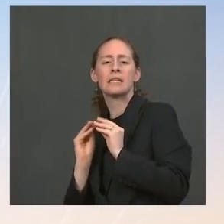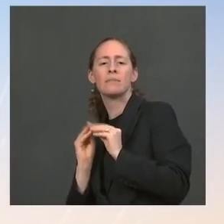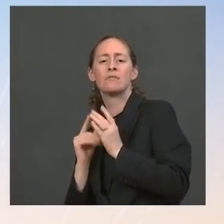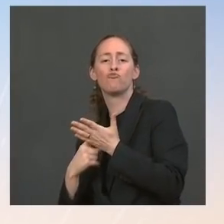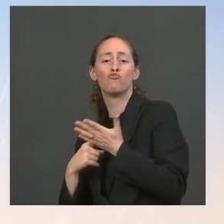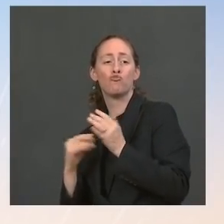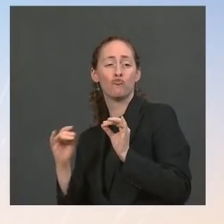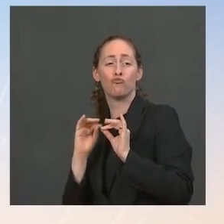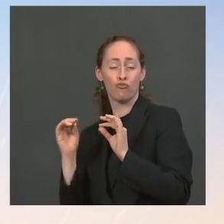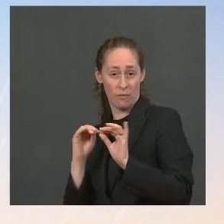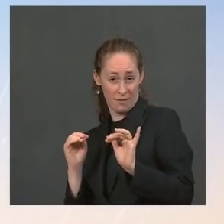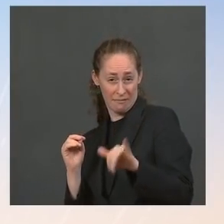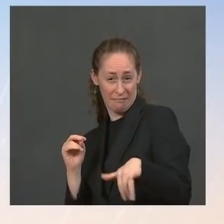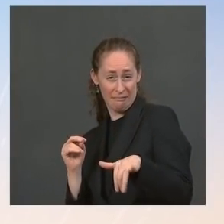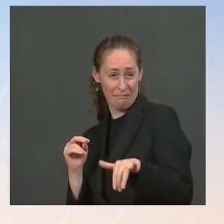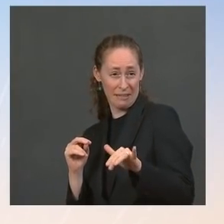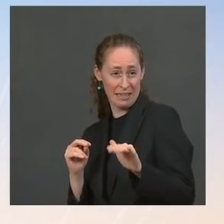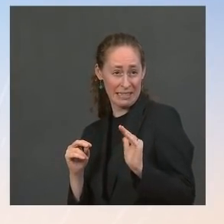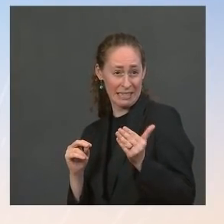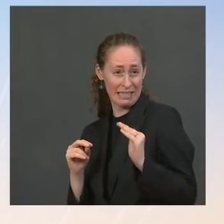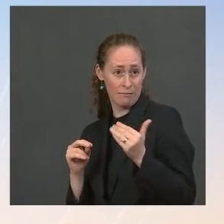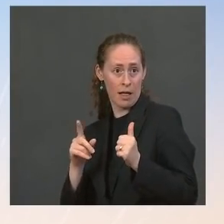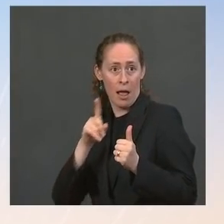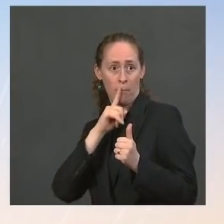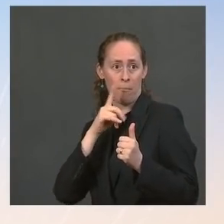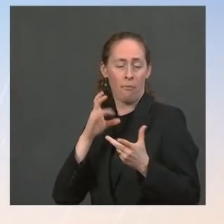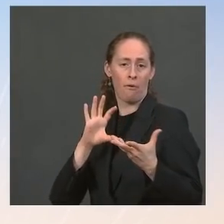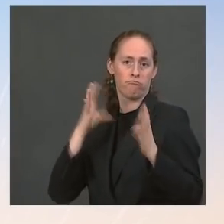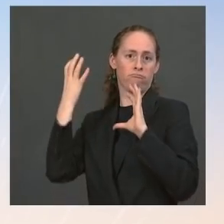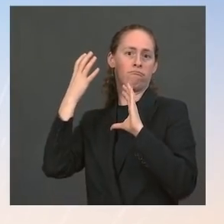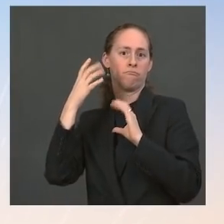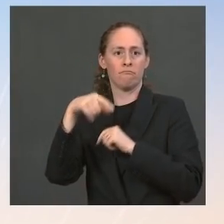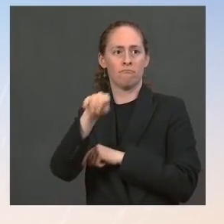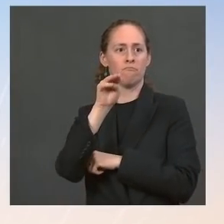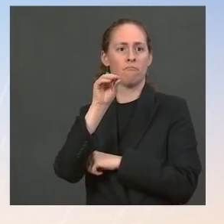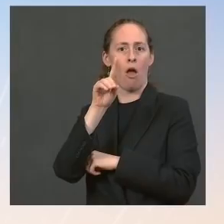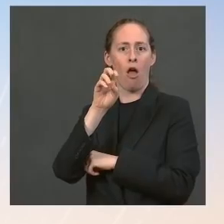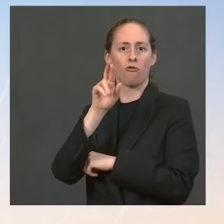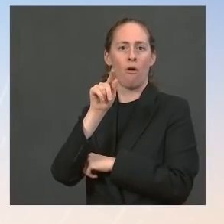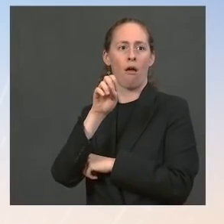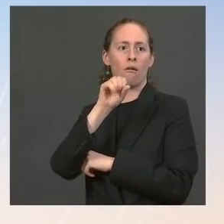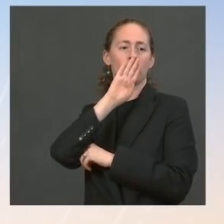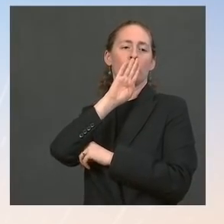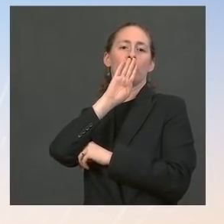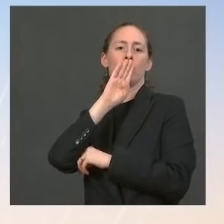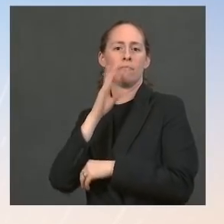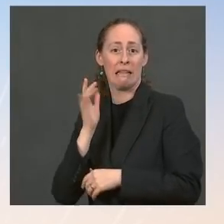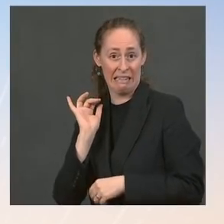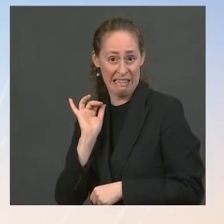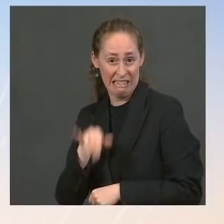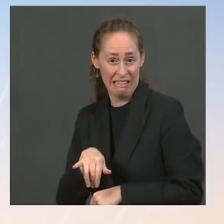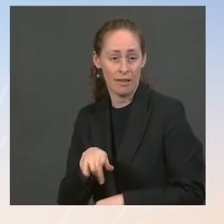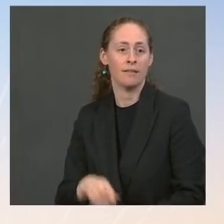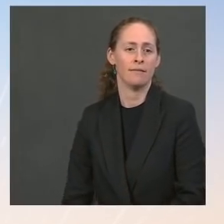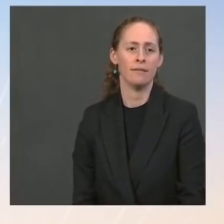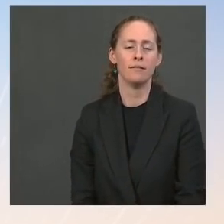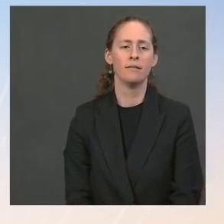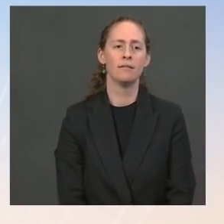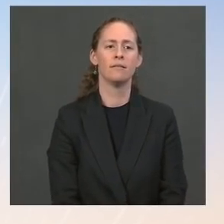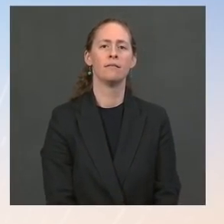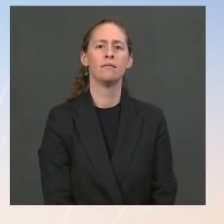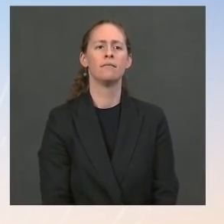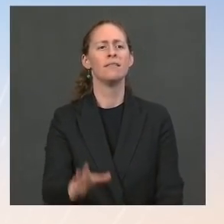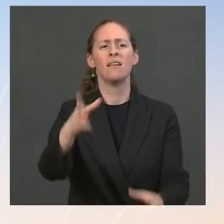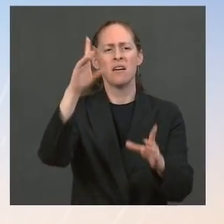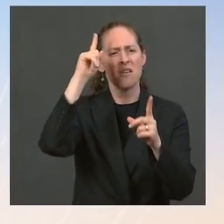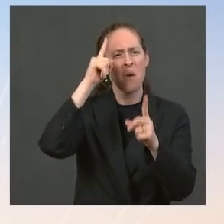upsetting moderates who feel like they've been promised this vote, what does the president prefer? We're working towards winning a vote tonight. We have several hours